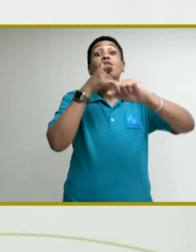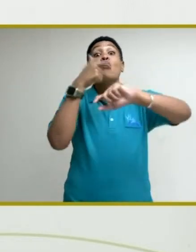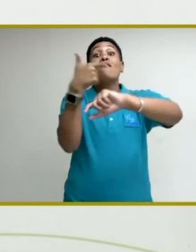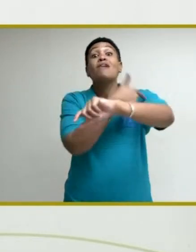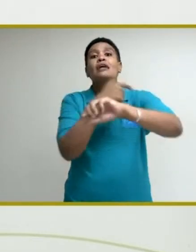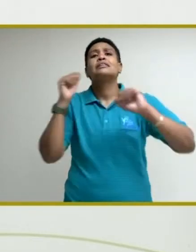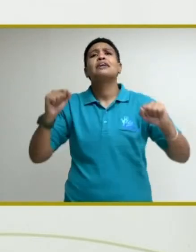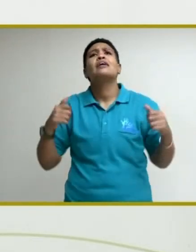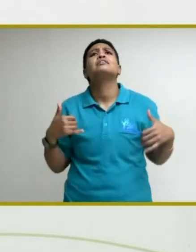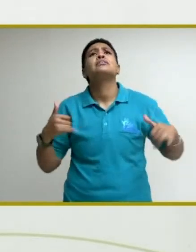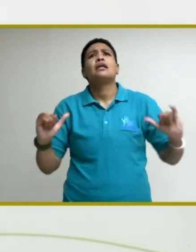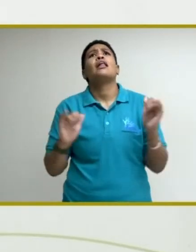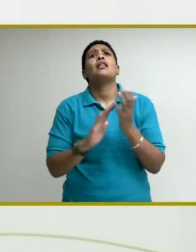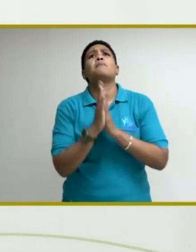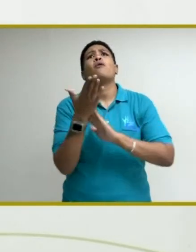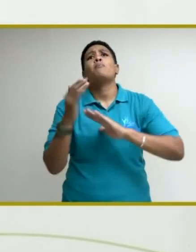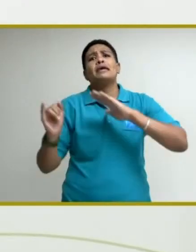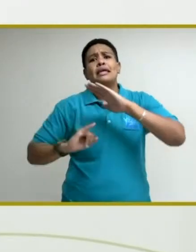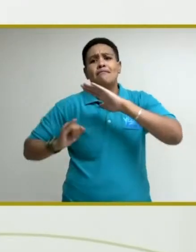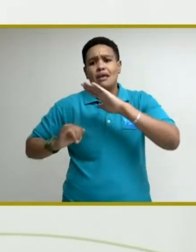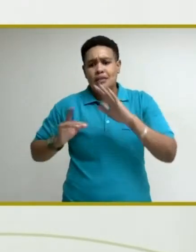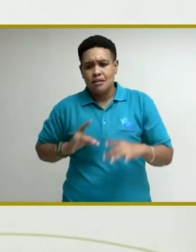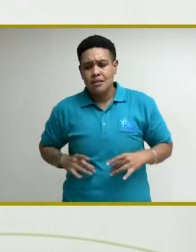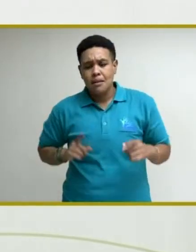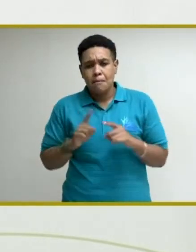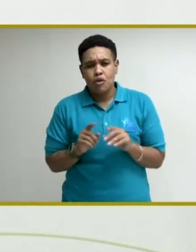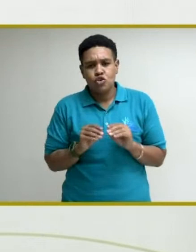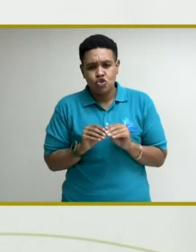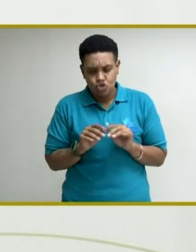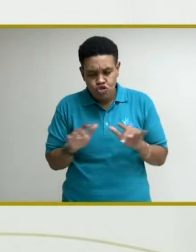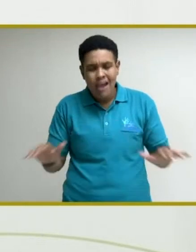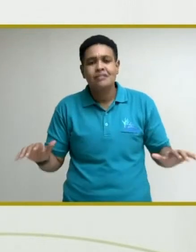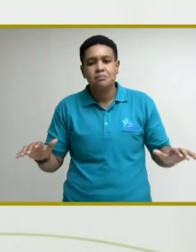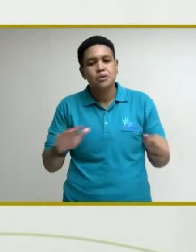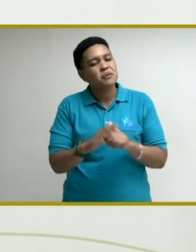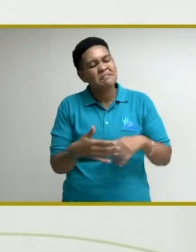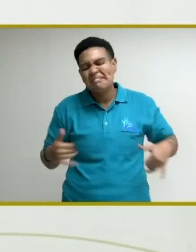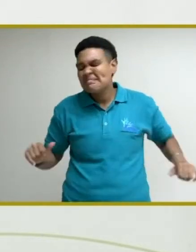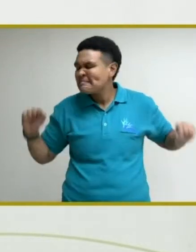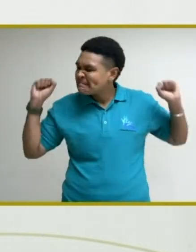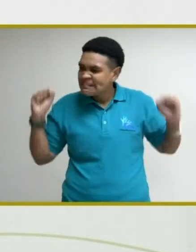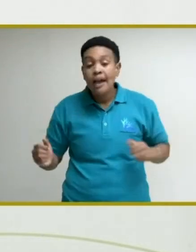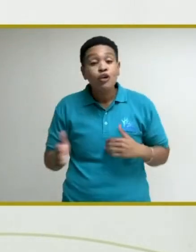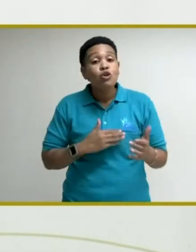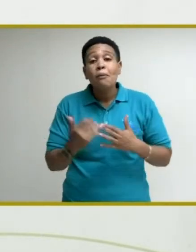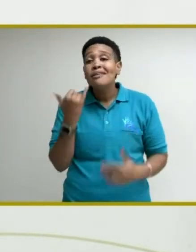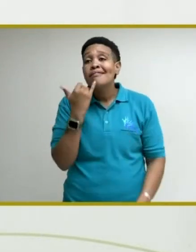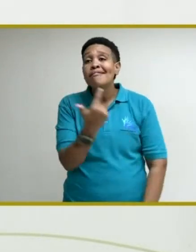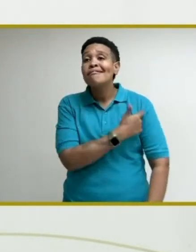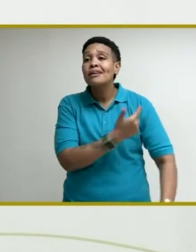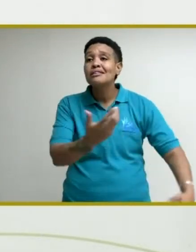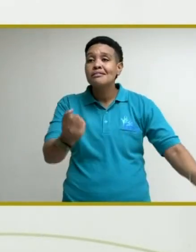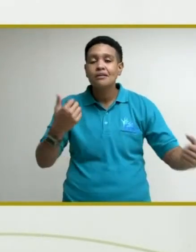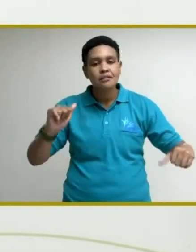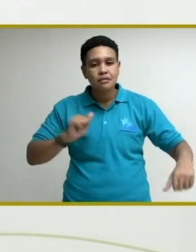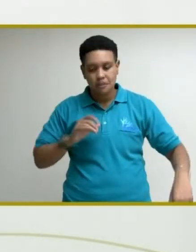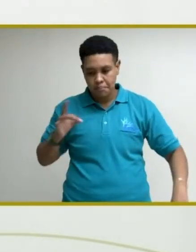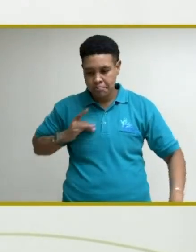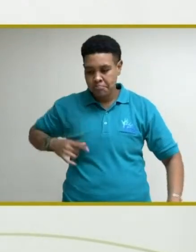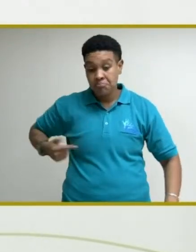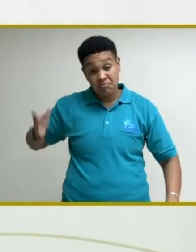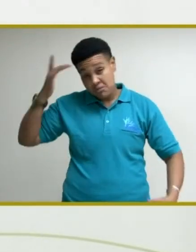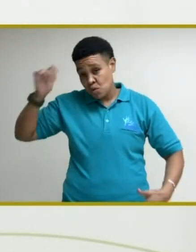can still become infected and transmit, and there is a real risk with the number of variants outside of